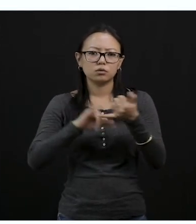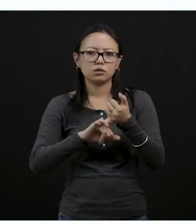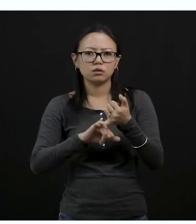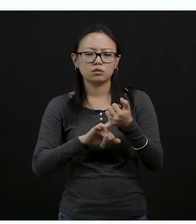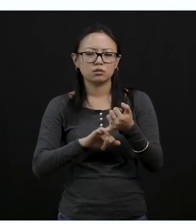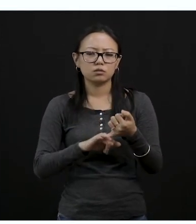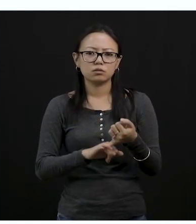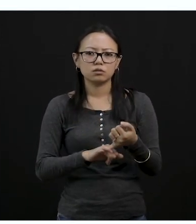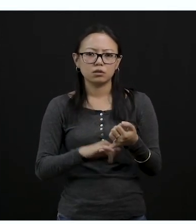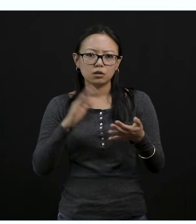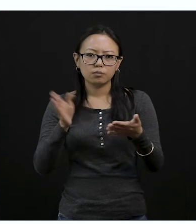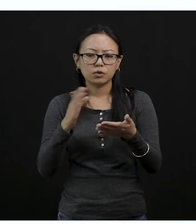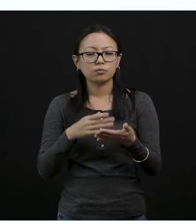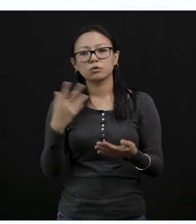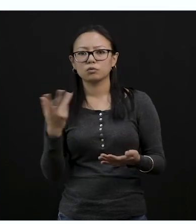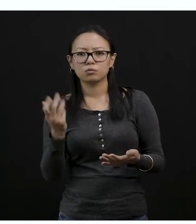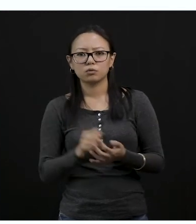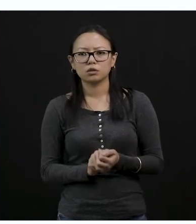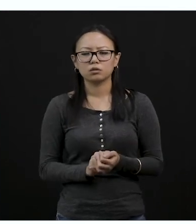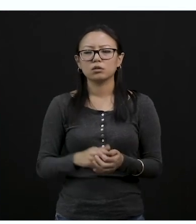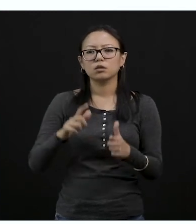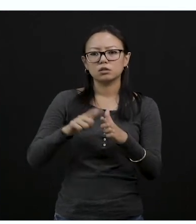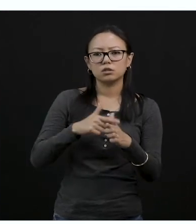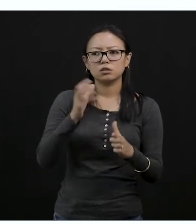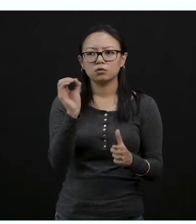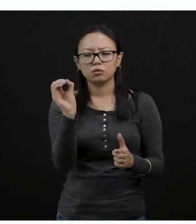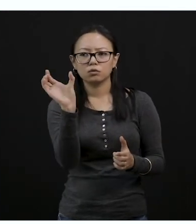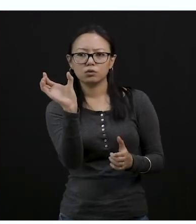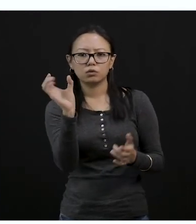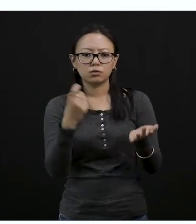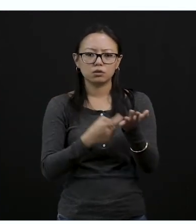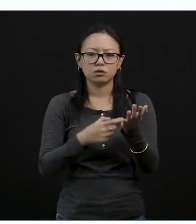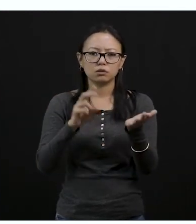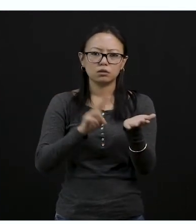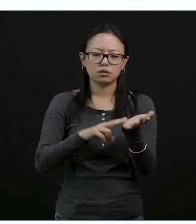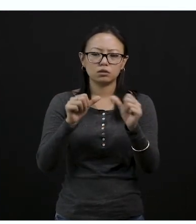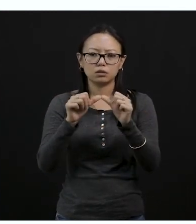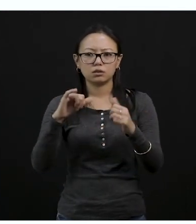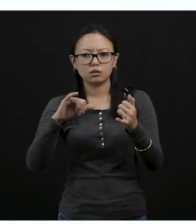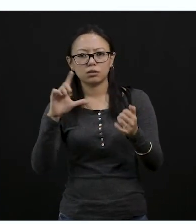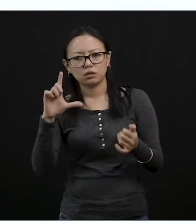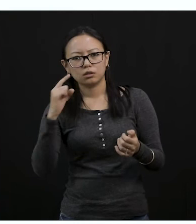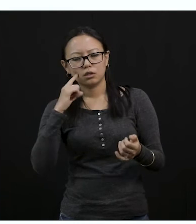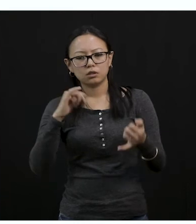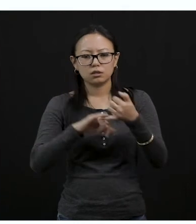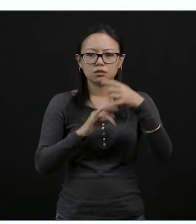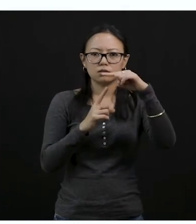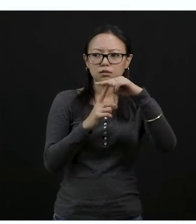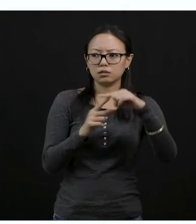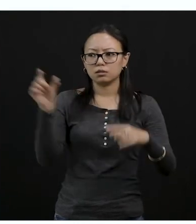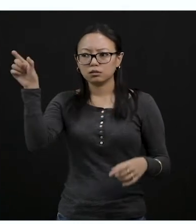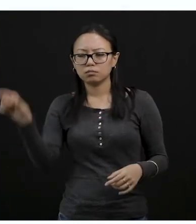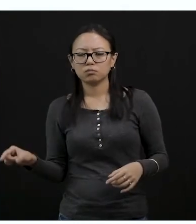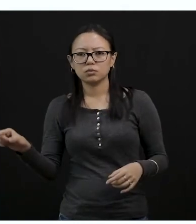this person called a journalist. This journalist, he or she will go and collect the news and then